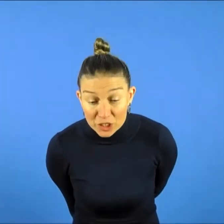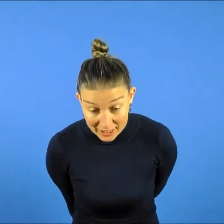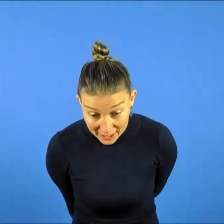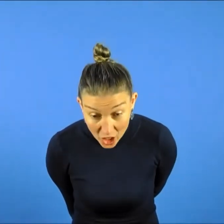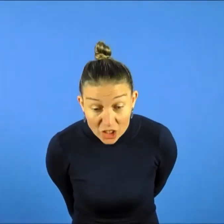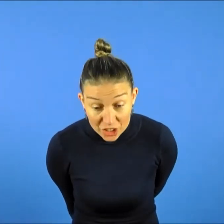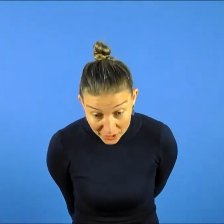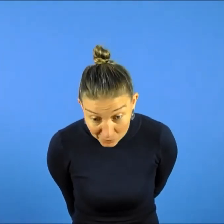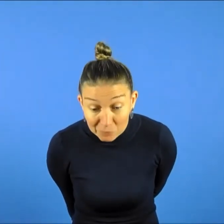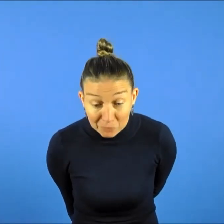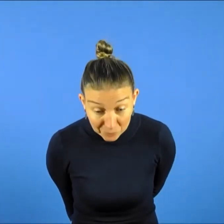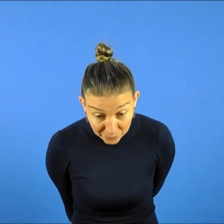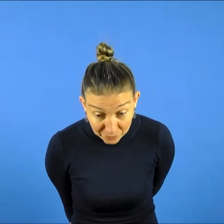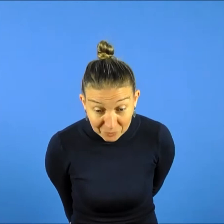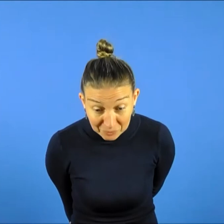When we look at technology,